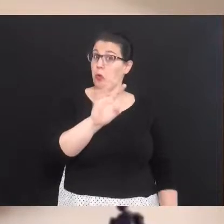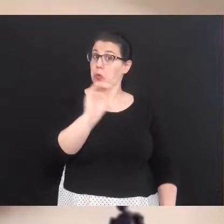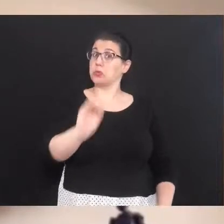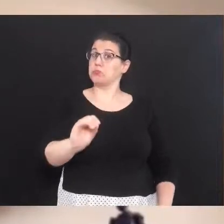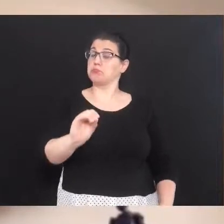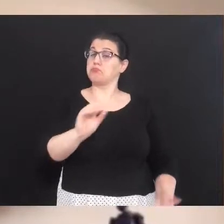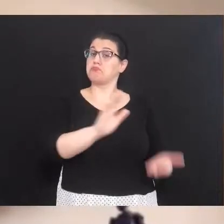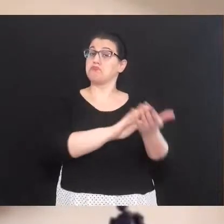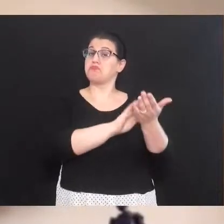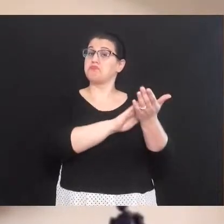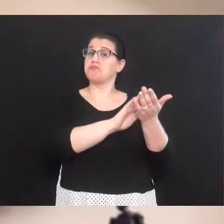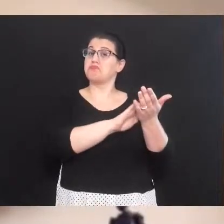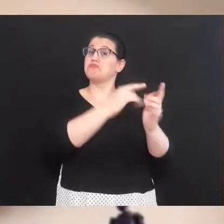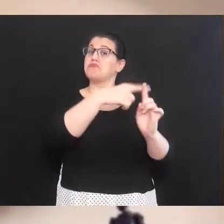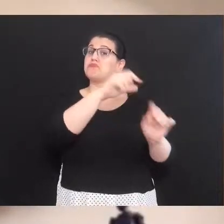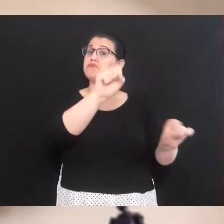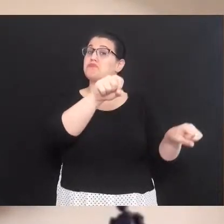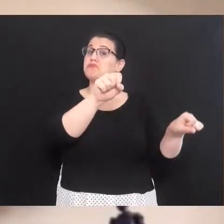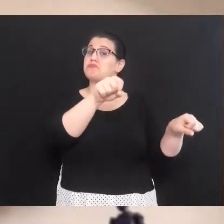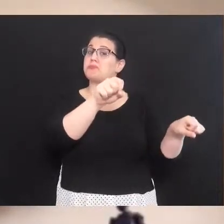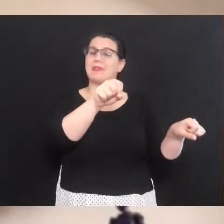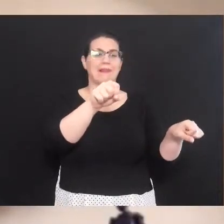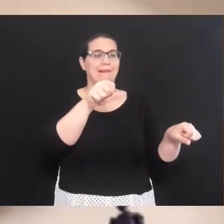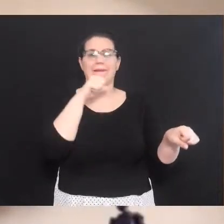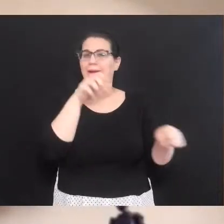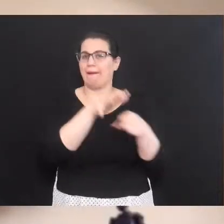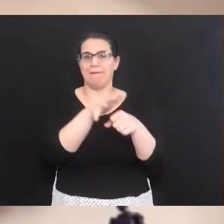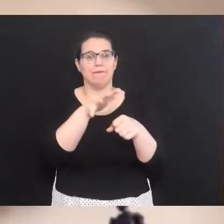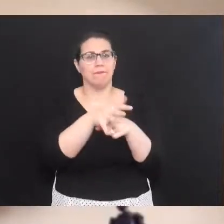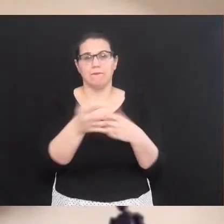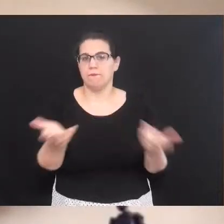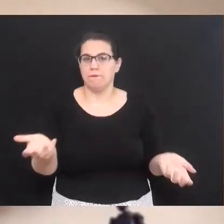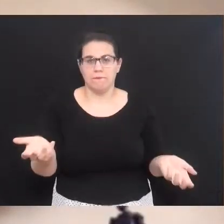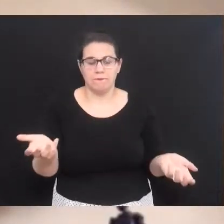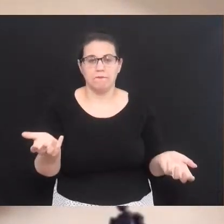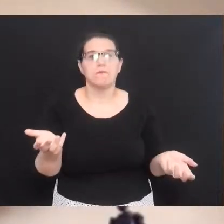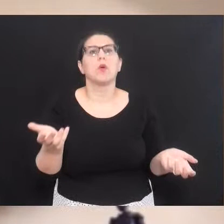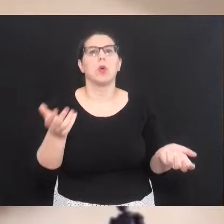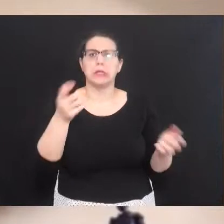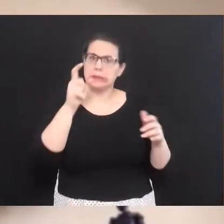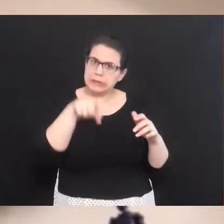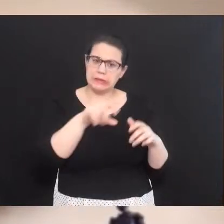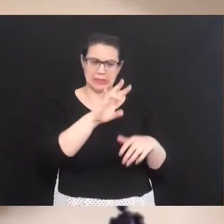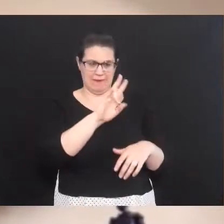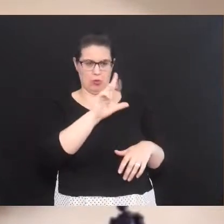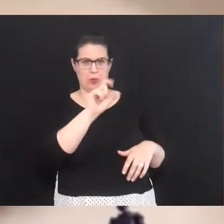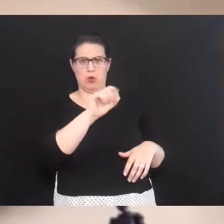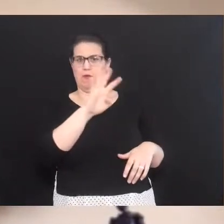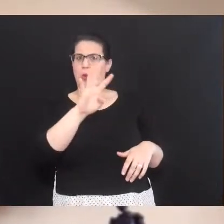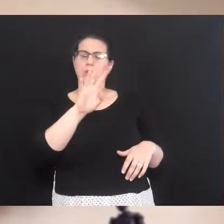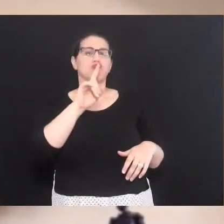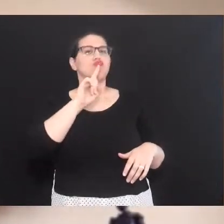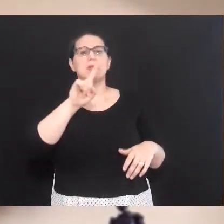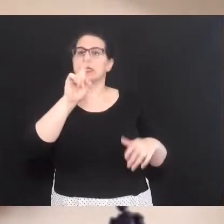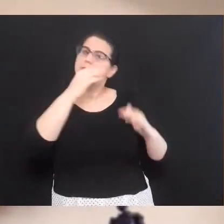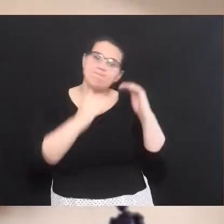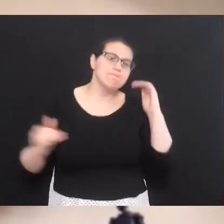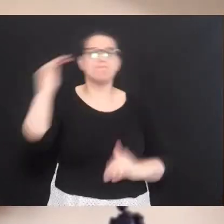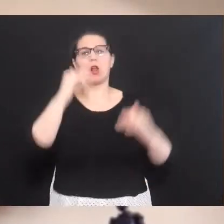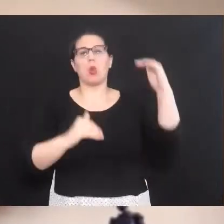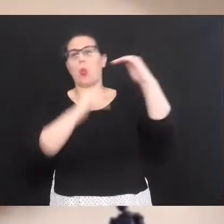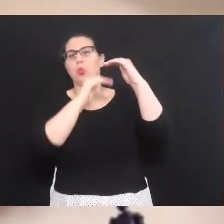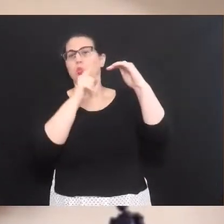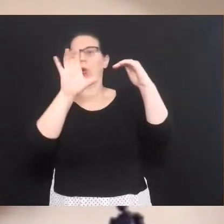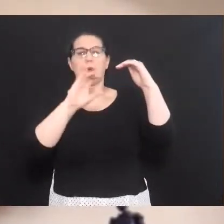good, but it's not fast enough. And we know we've got to get that number as close to 100% as